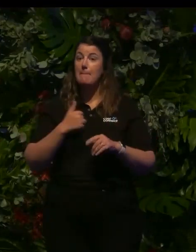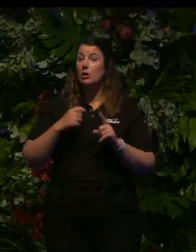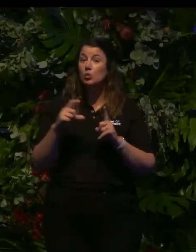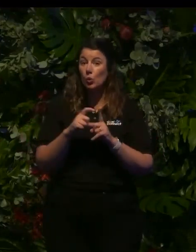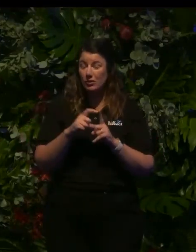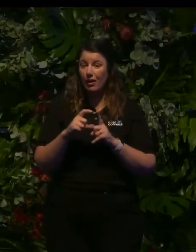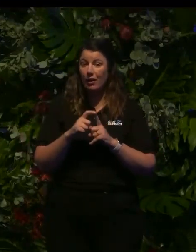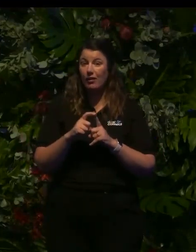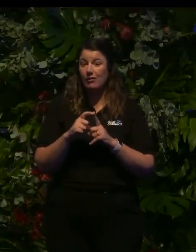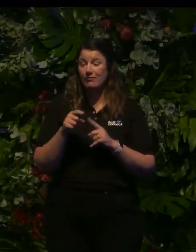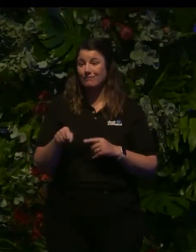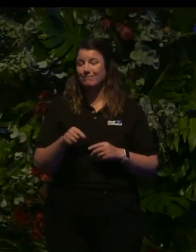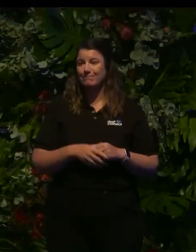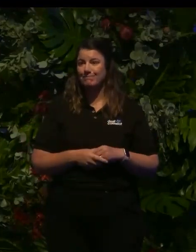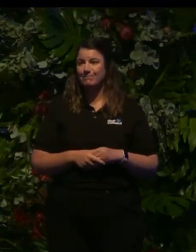daughter had